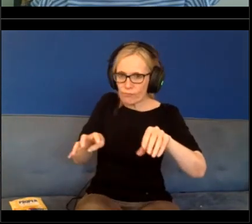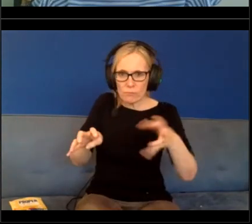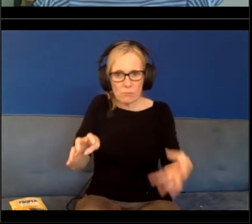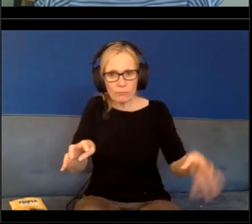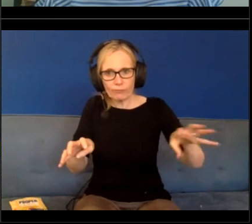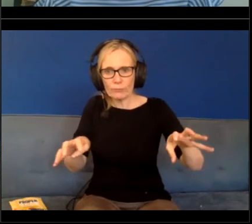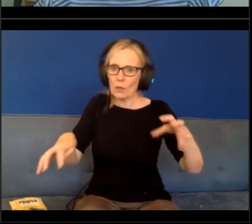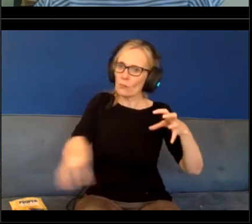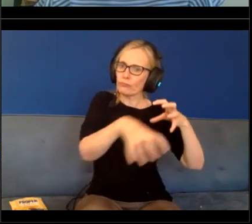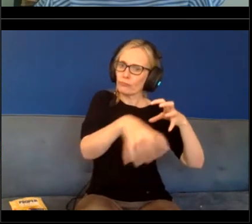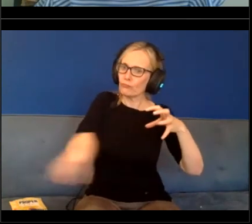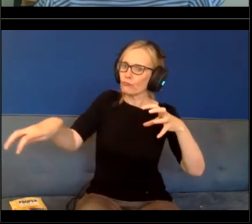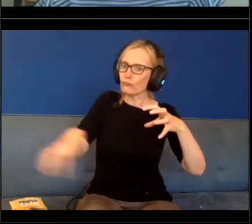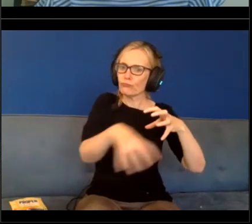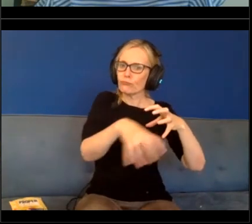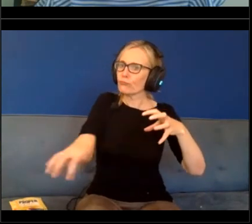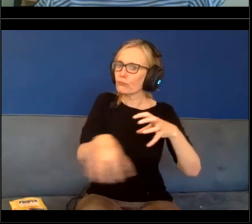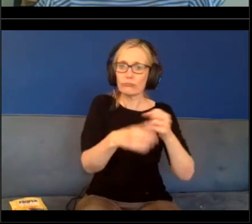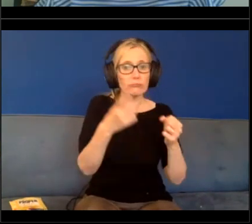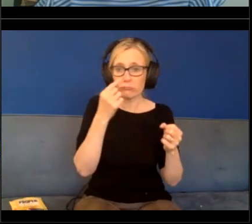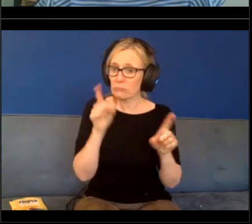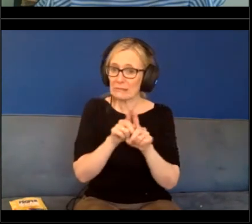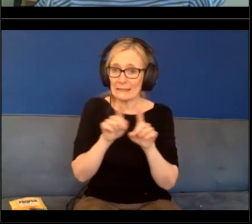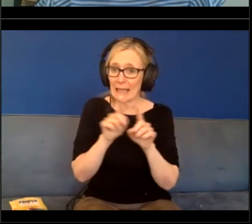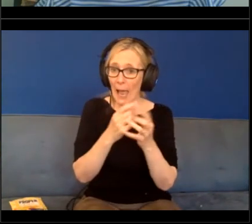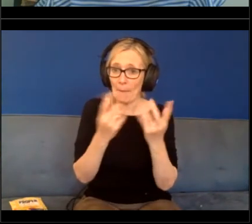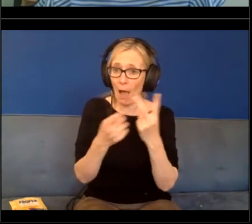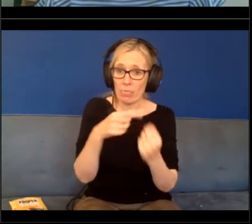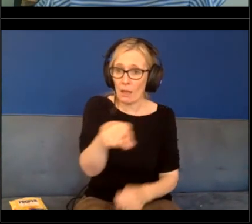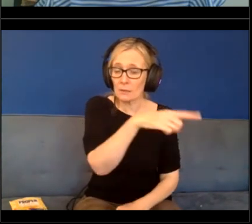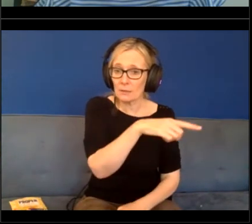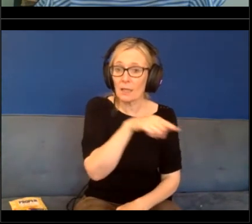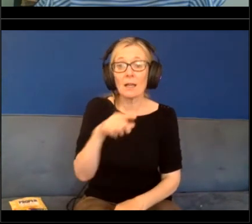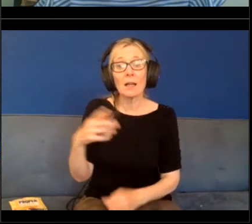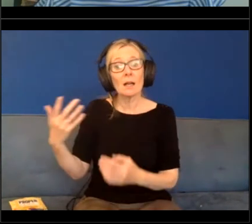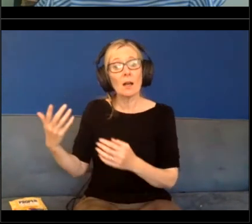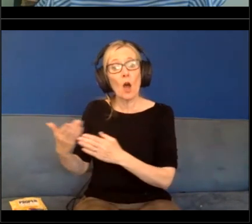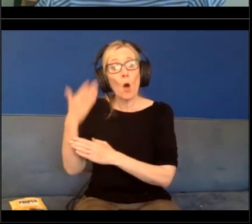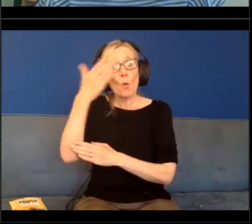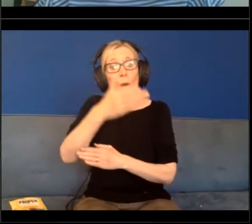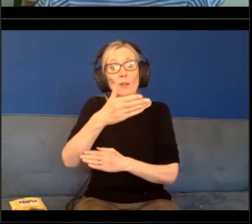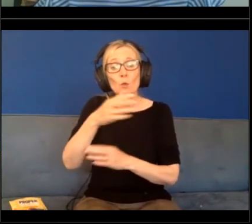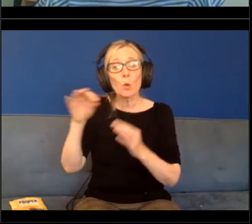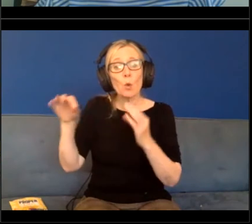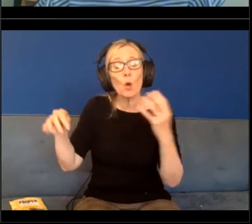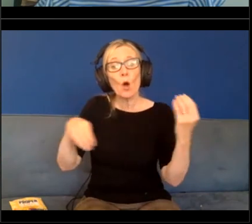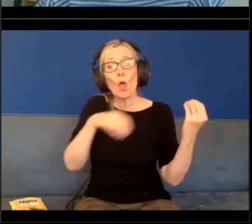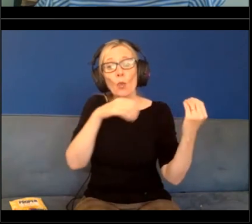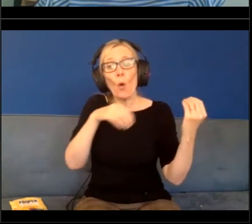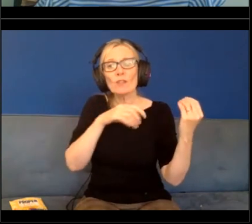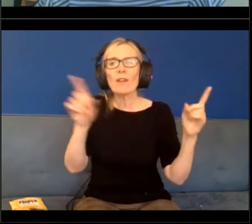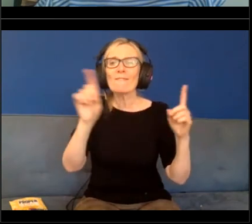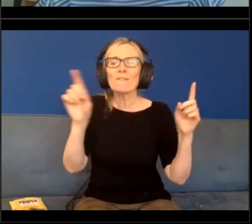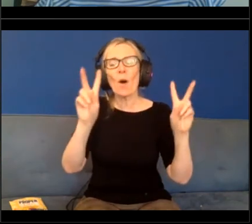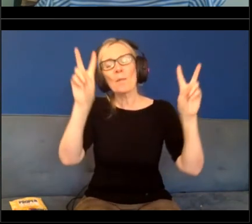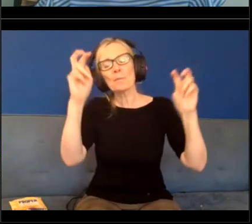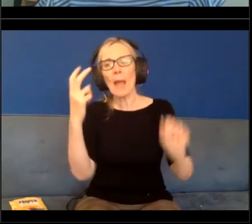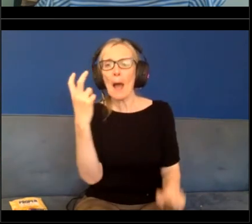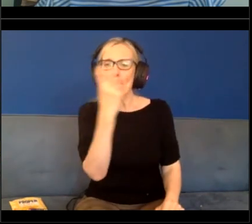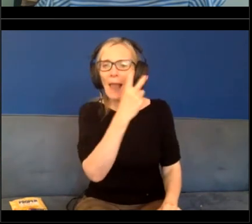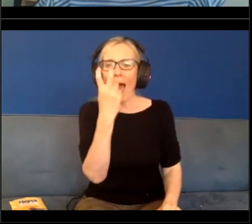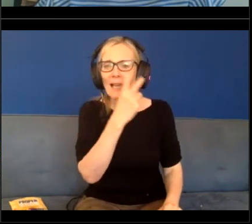school. And they went to their orchestra for what turned out to be a blind audition, blind in